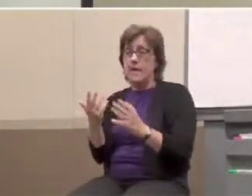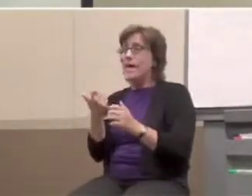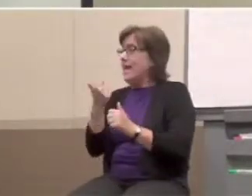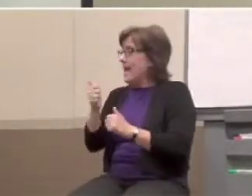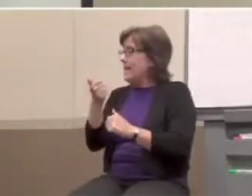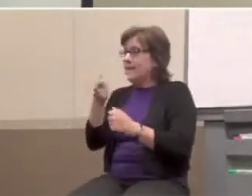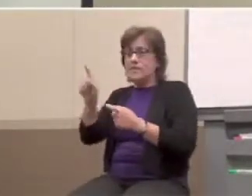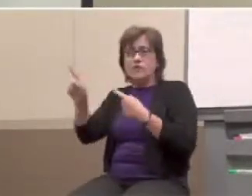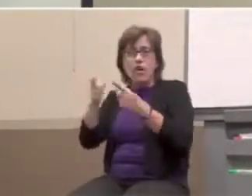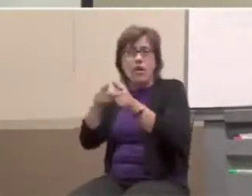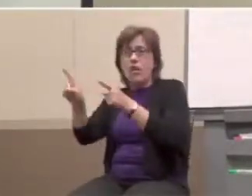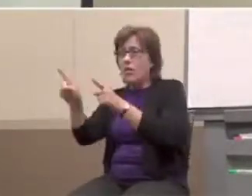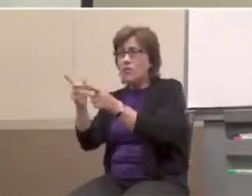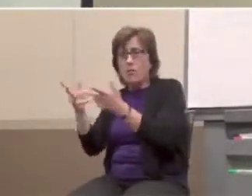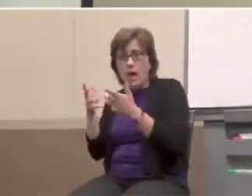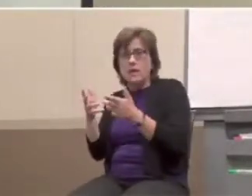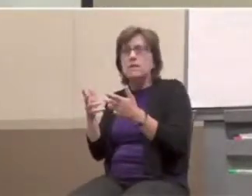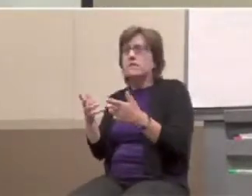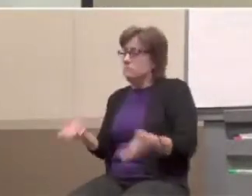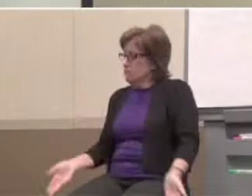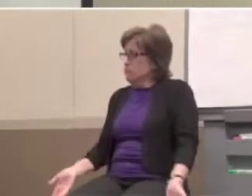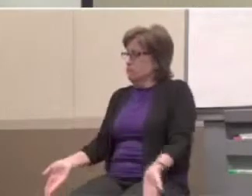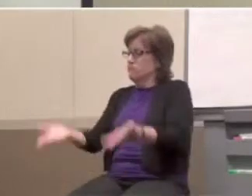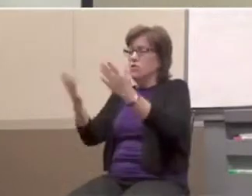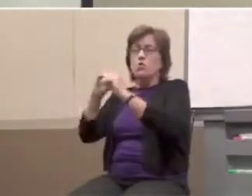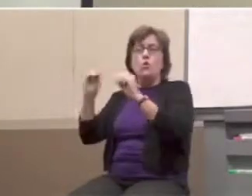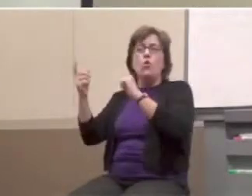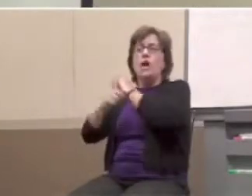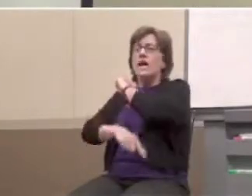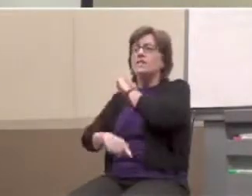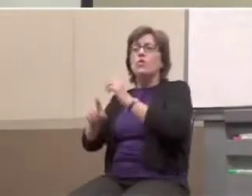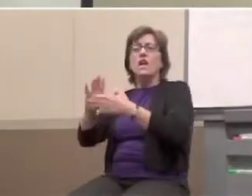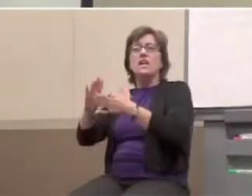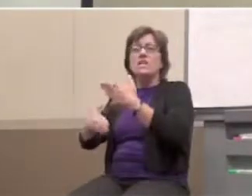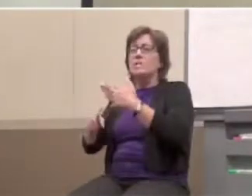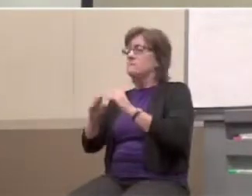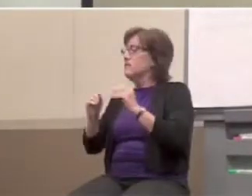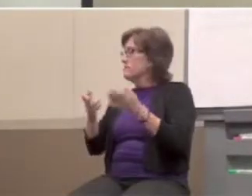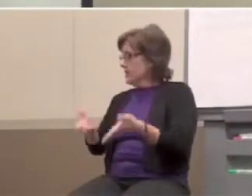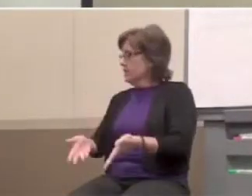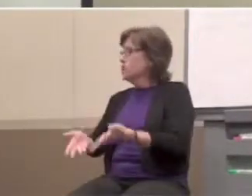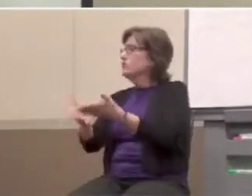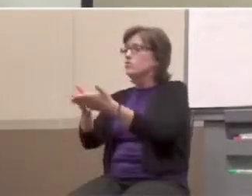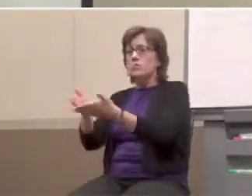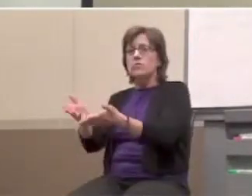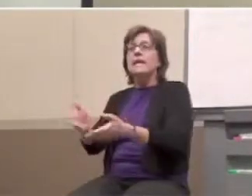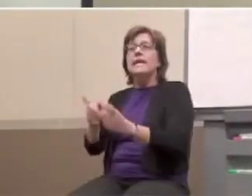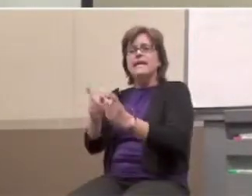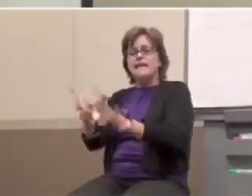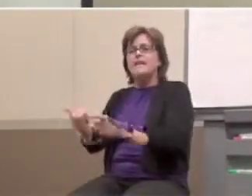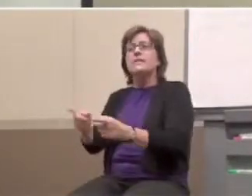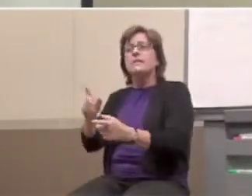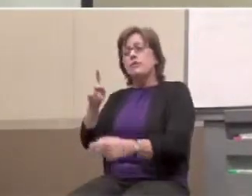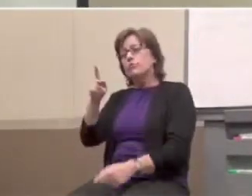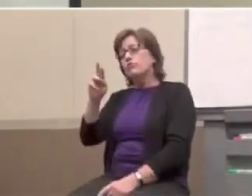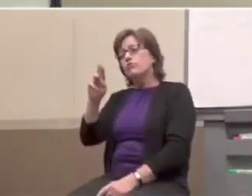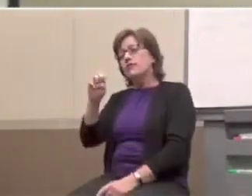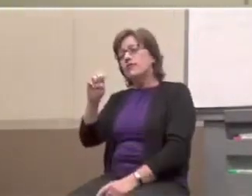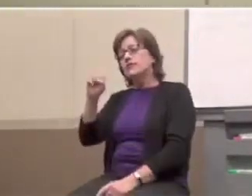do at that time period, there's no consequences for, because you're prescribing the problem. This is the Jay Haley's approach